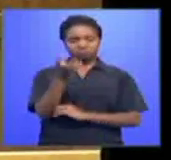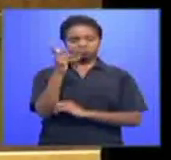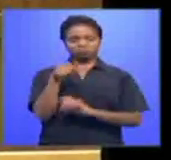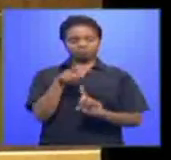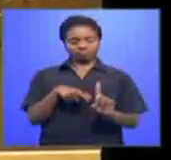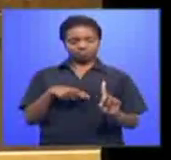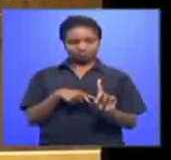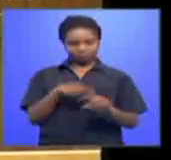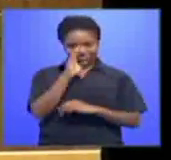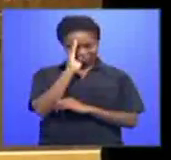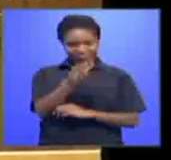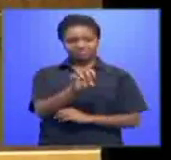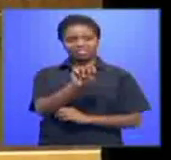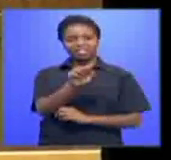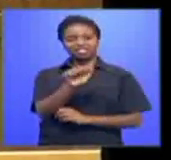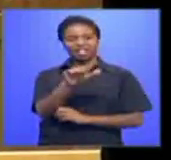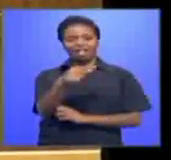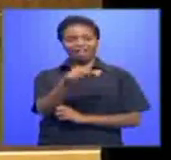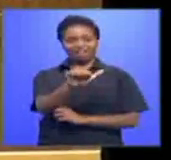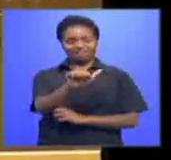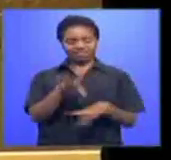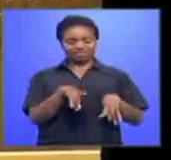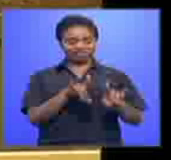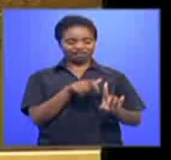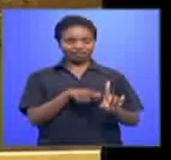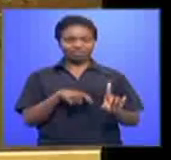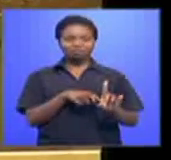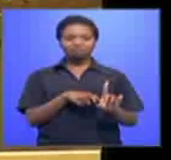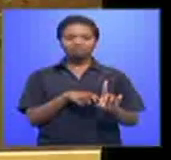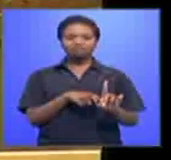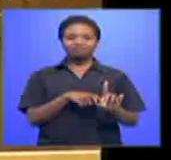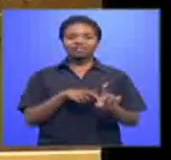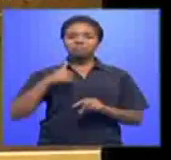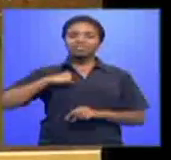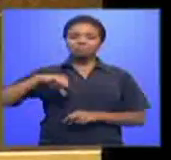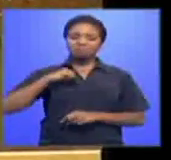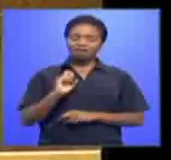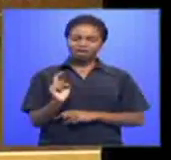chairperson of SALGA, and all local government leadership,